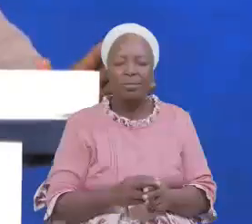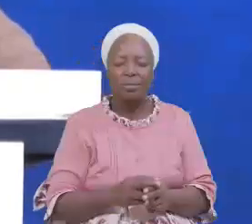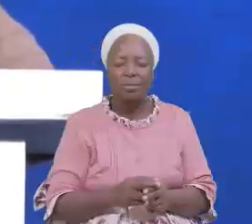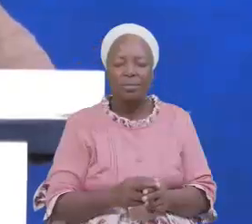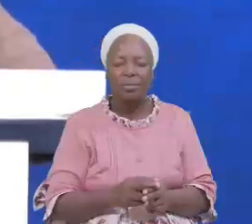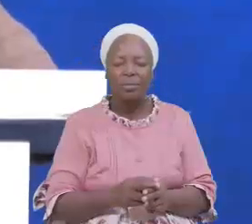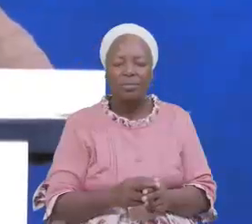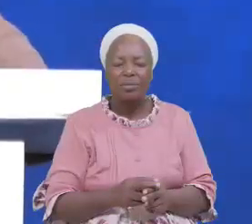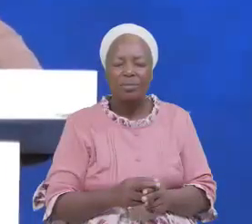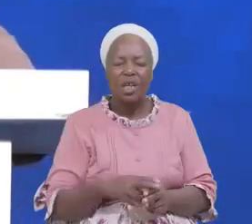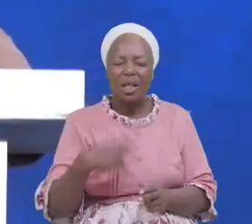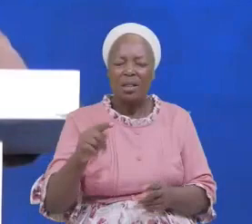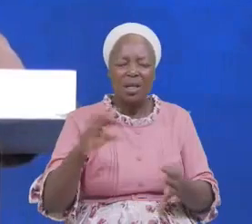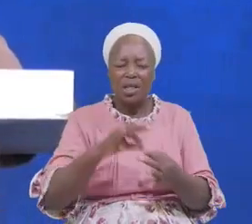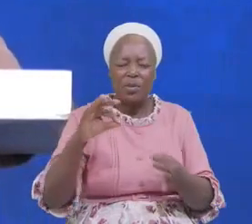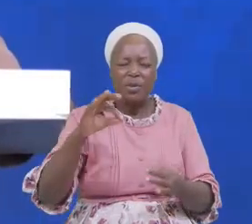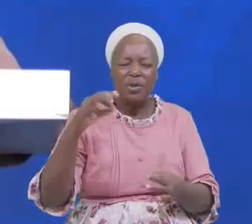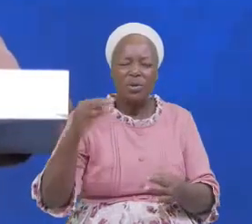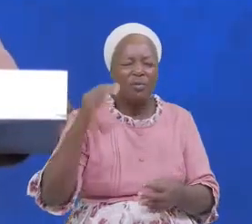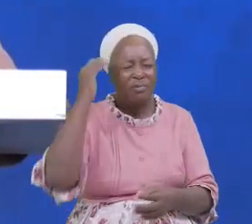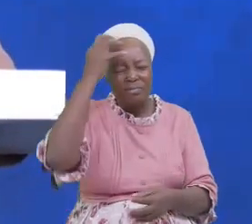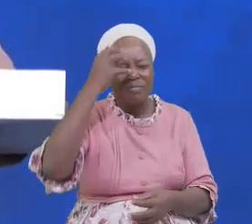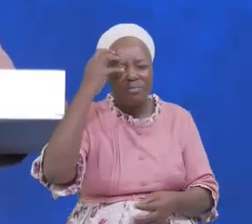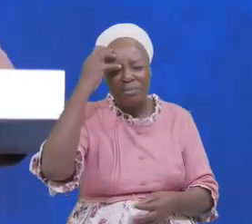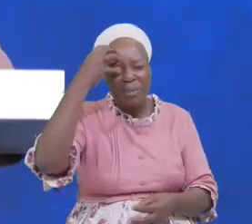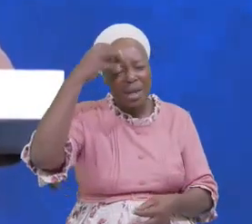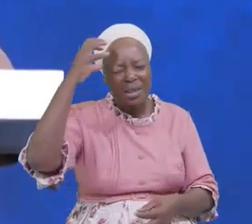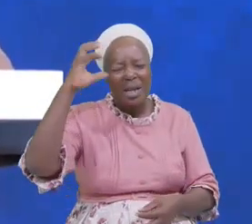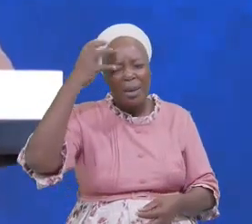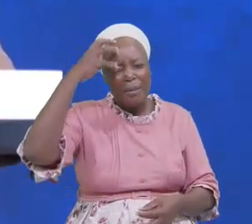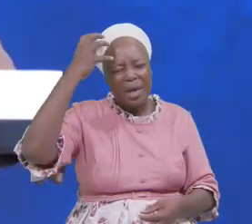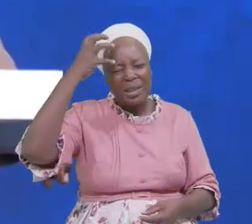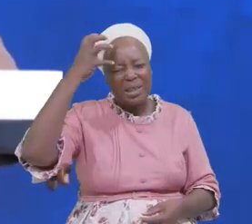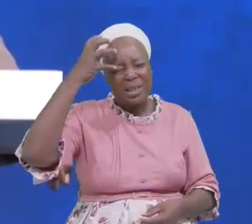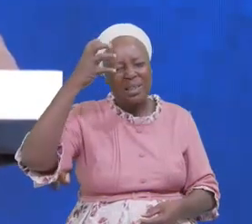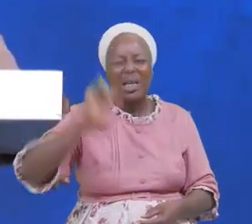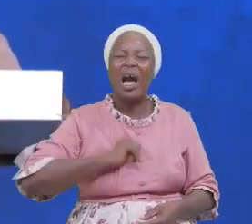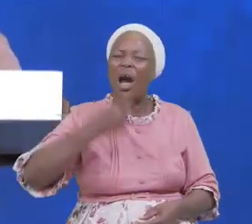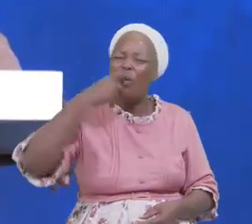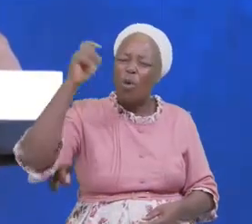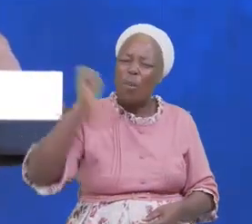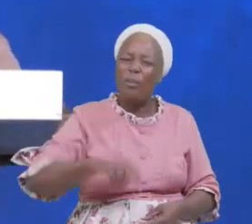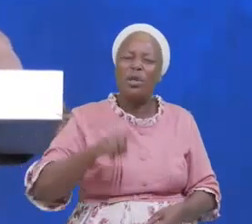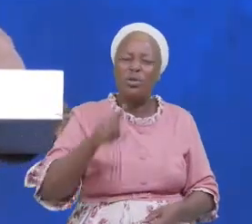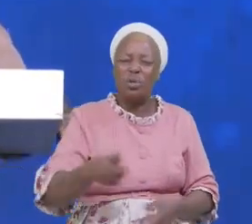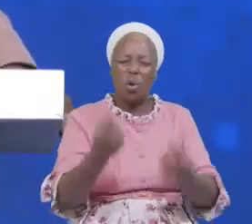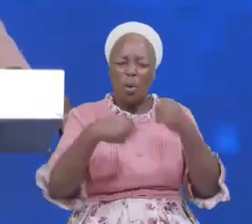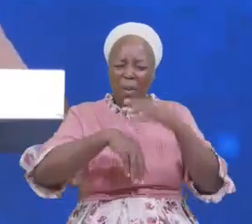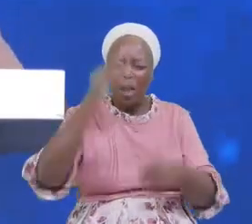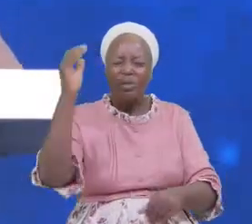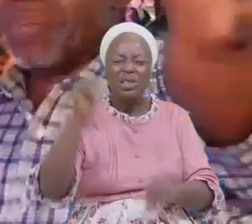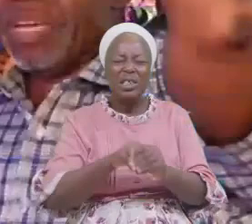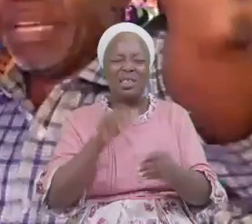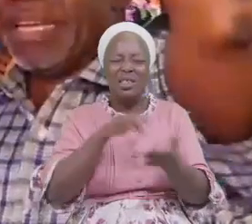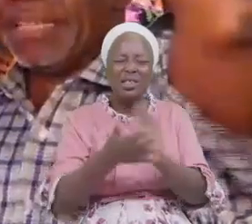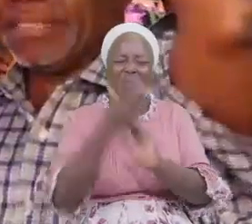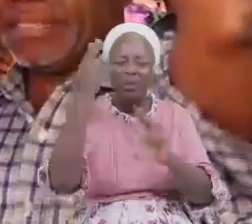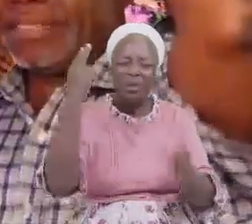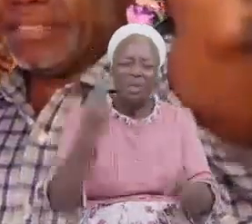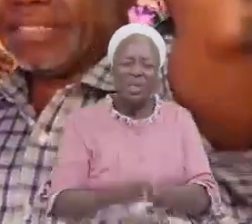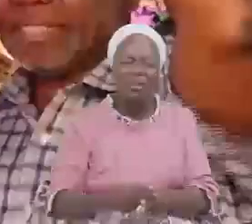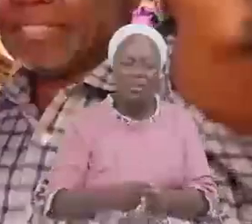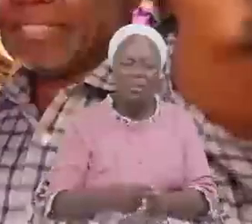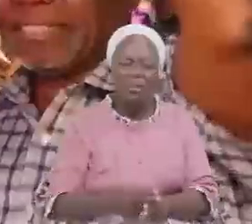The spirit of insanity and madness, I command you, come out in Jesus' name.